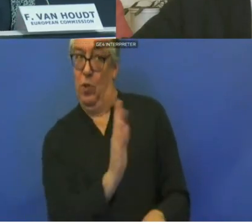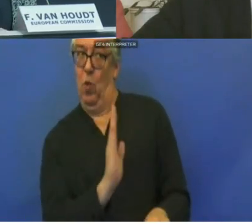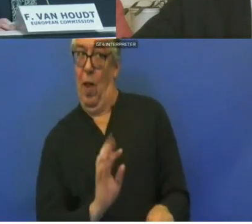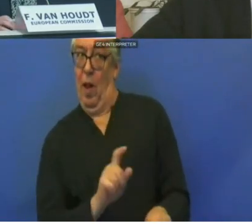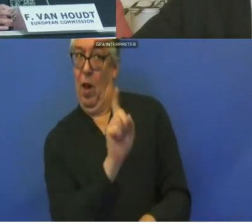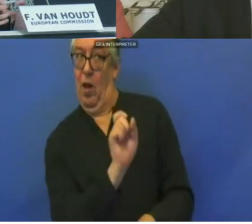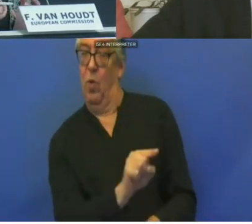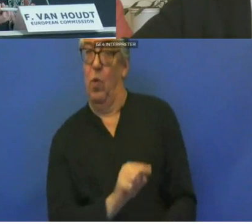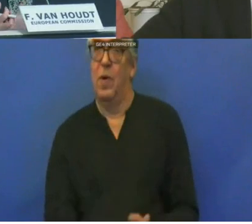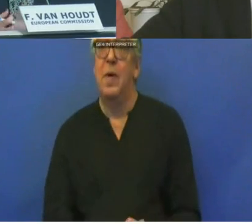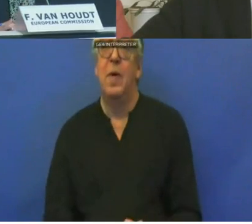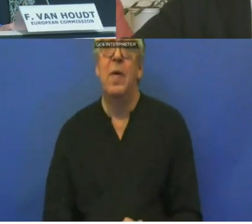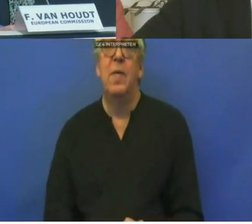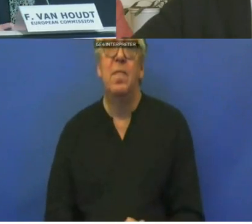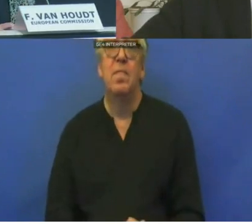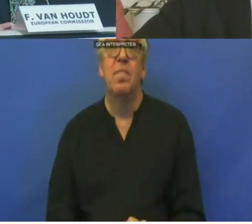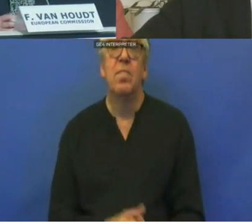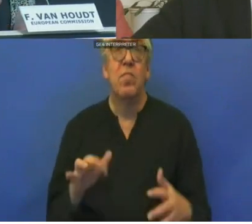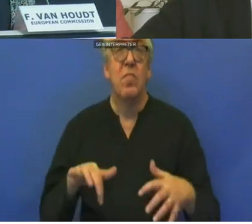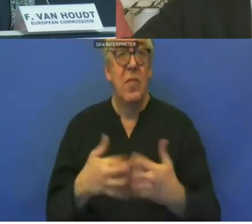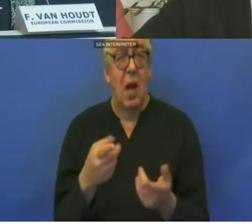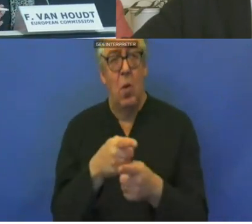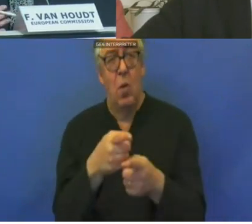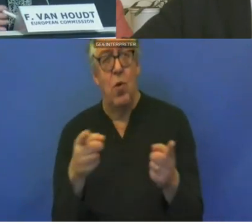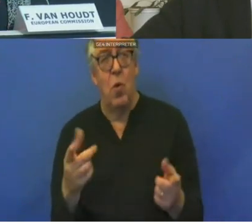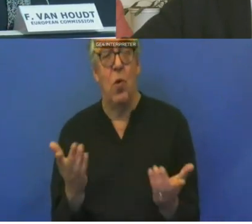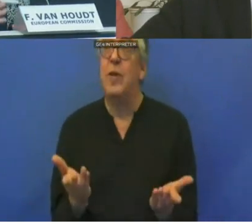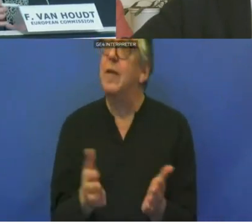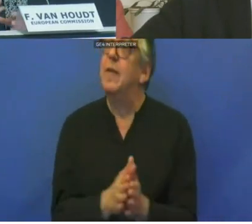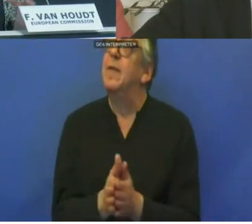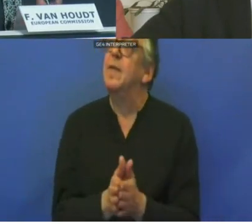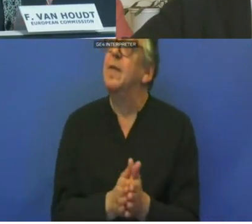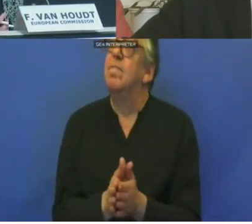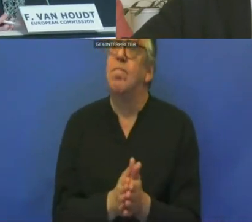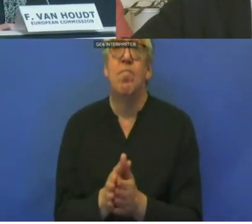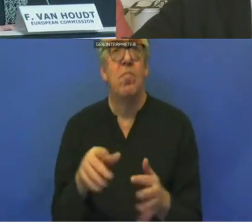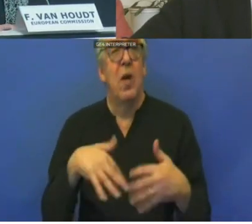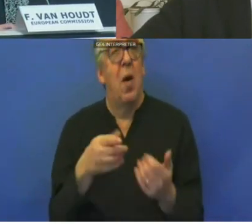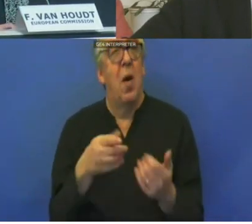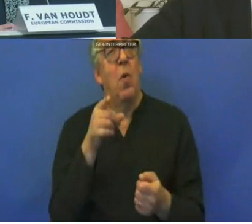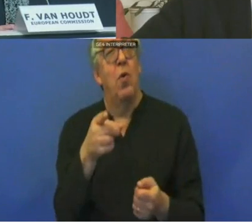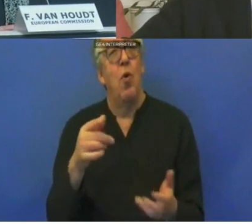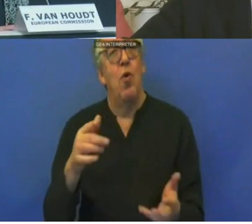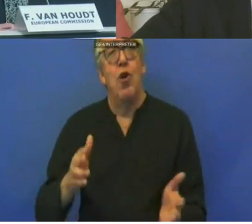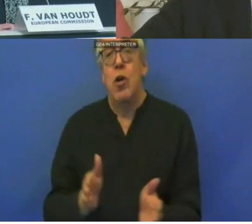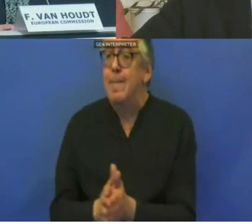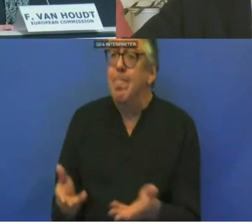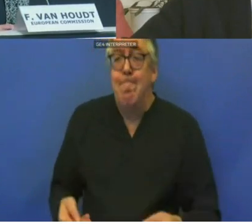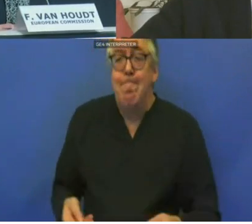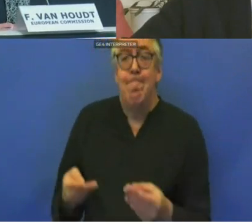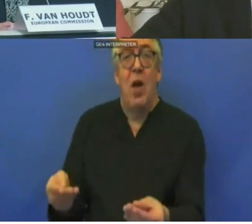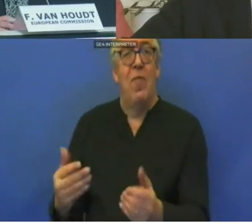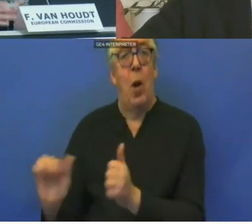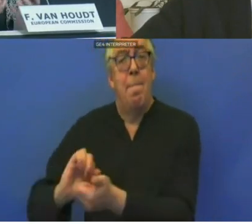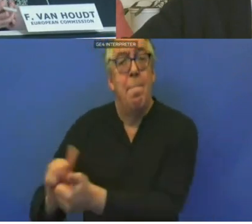How can you motivate either an organization or the partners in an Erasmus project to